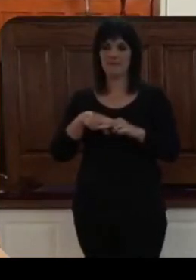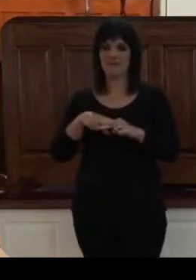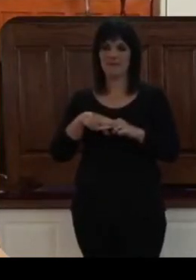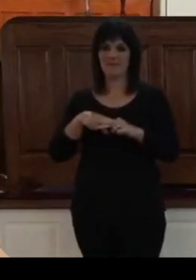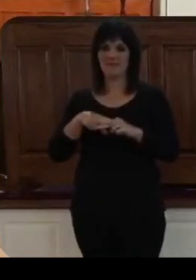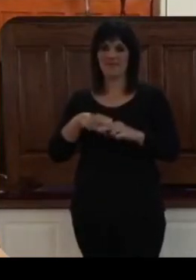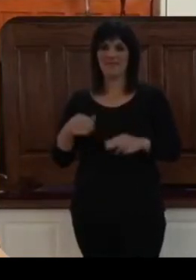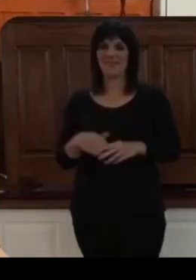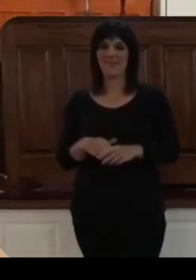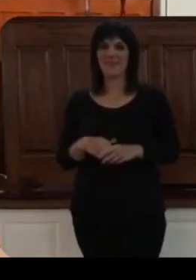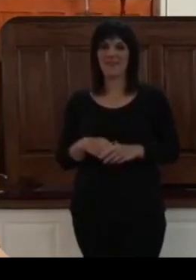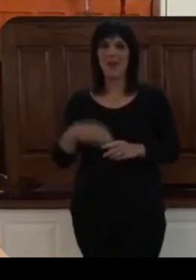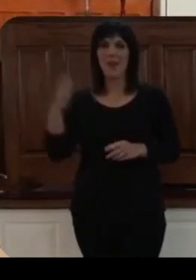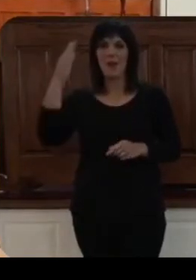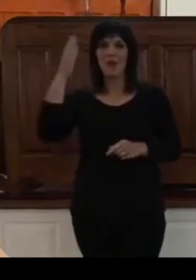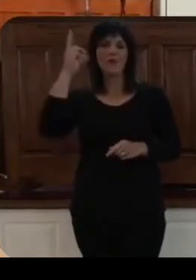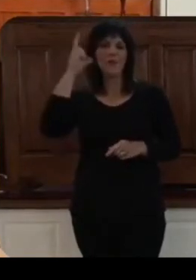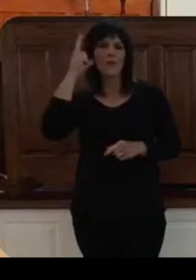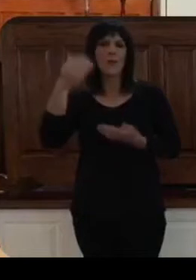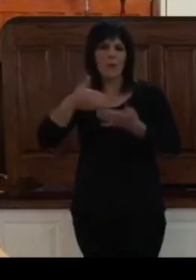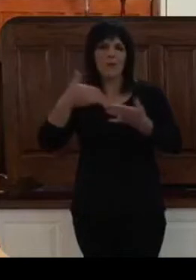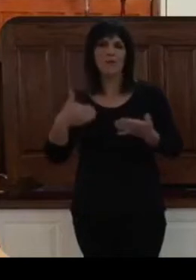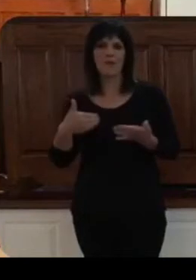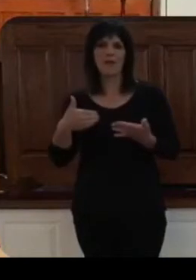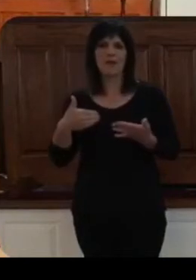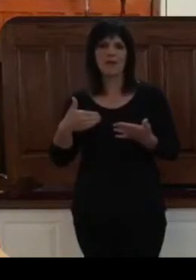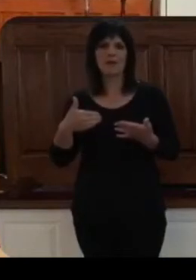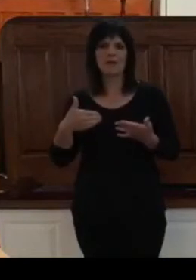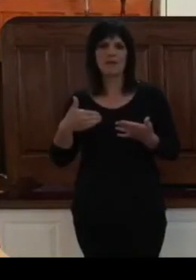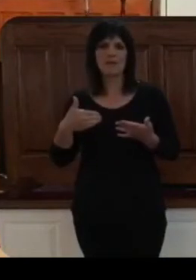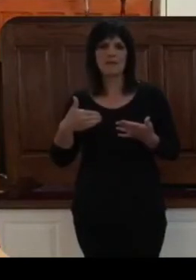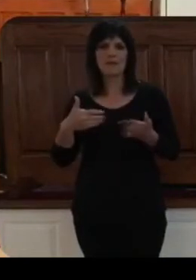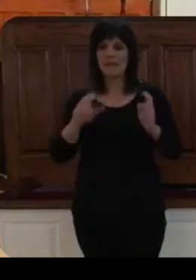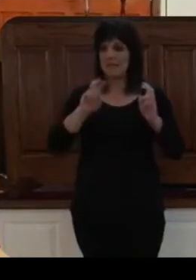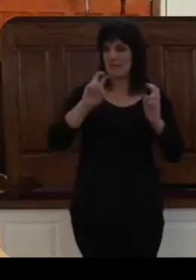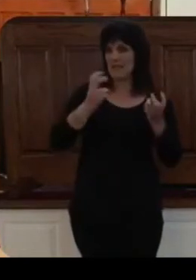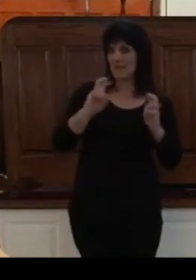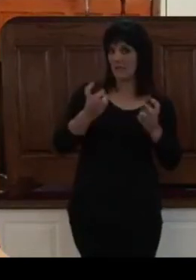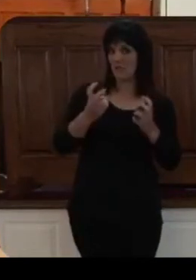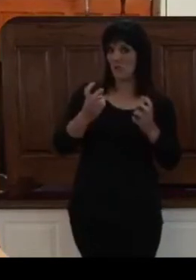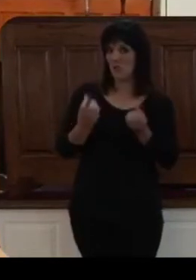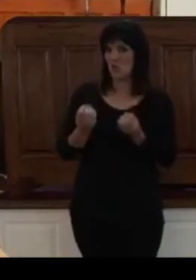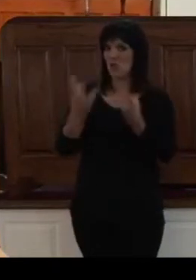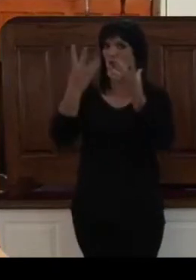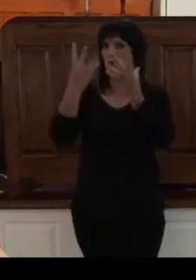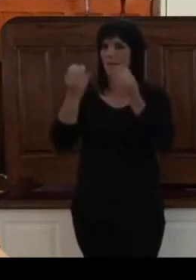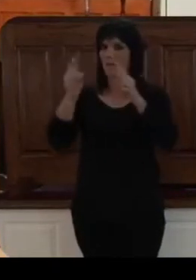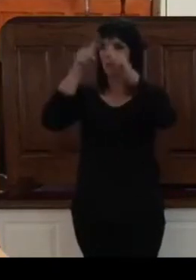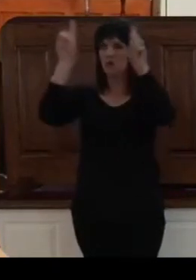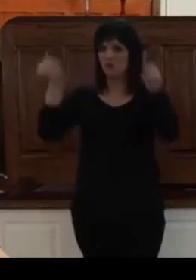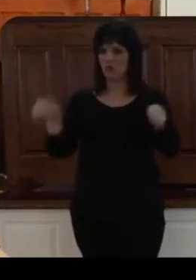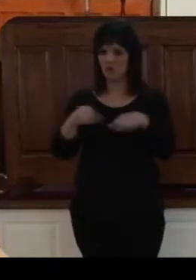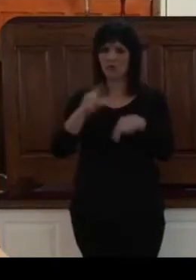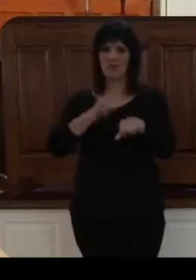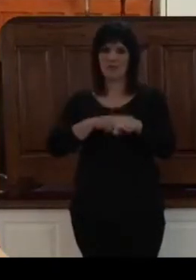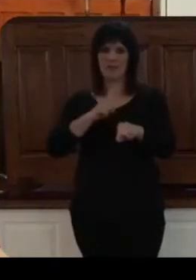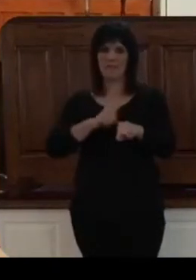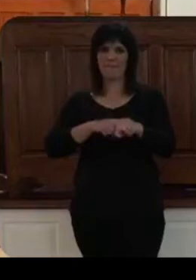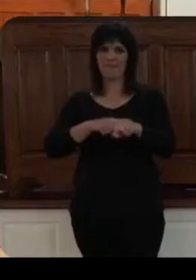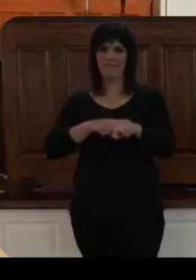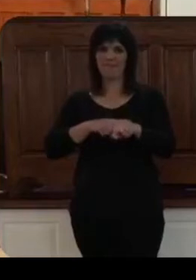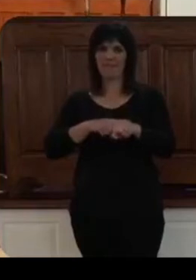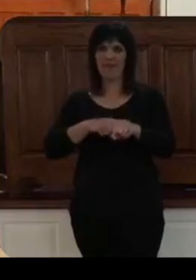All right, if you've already heard and already figured out, the subtitle is "Too Much Screen Time." I got the